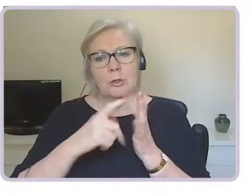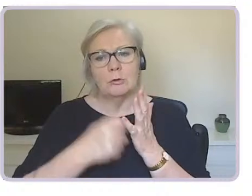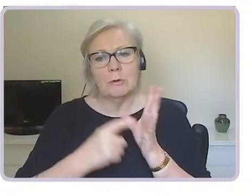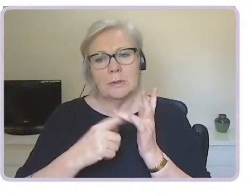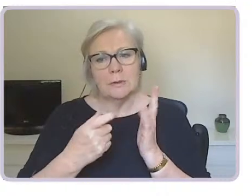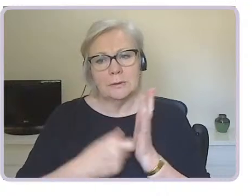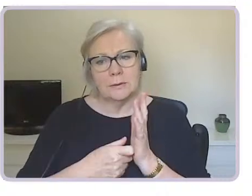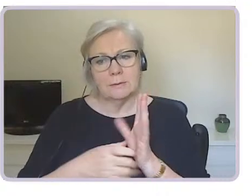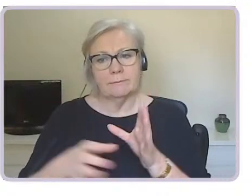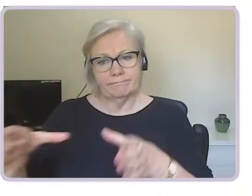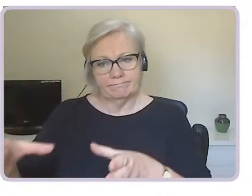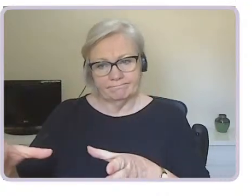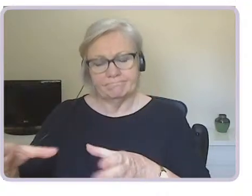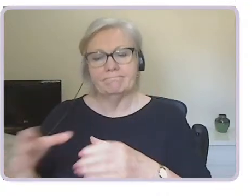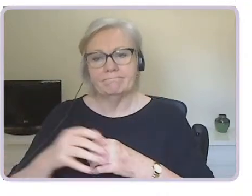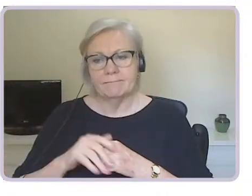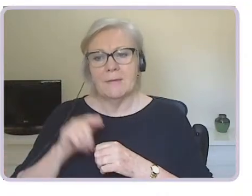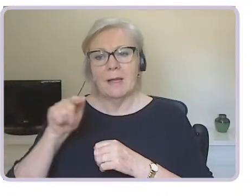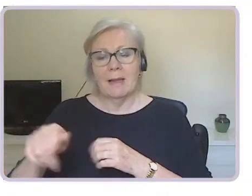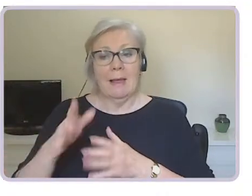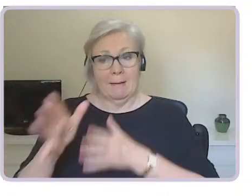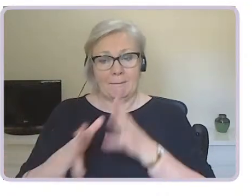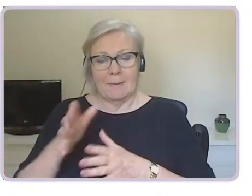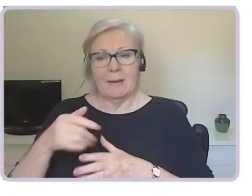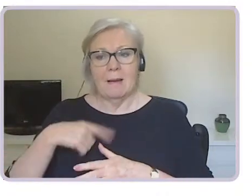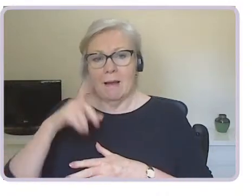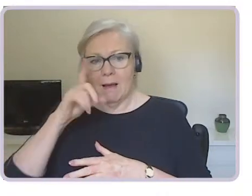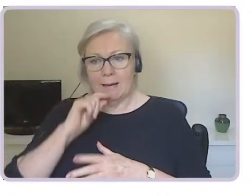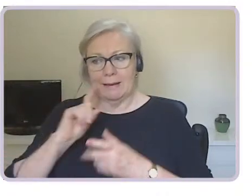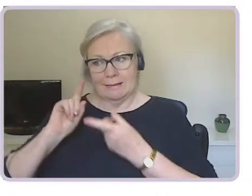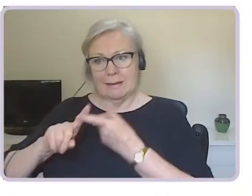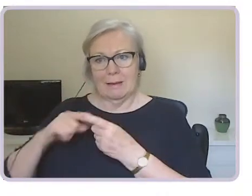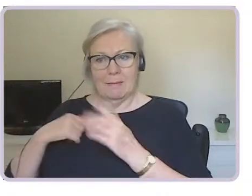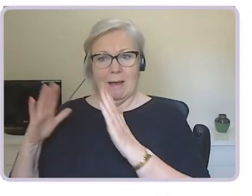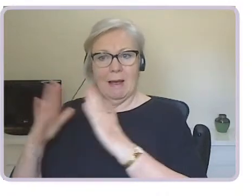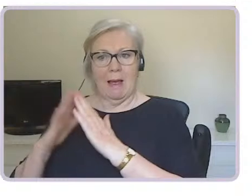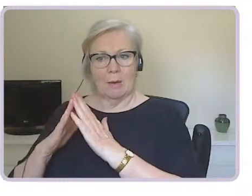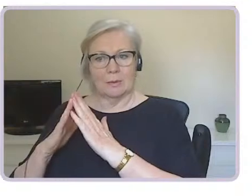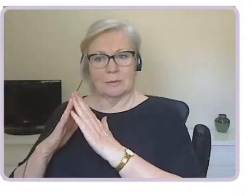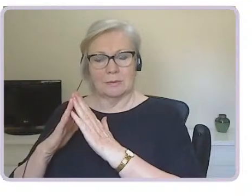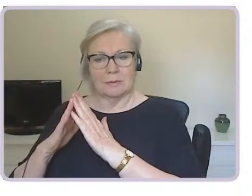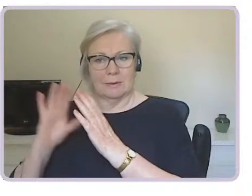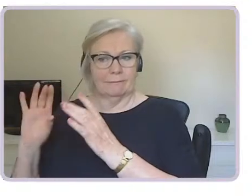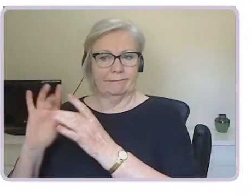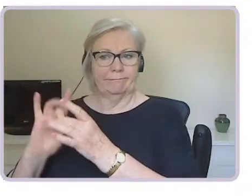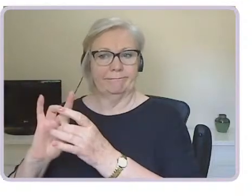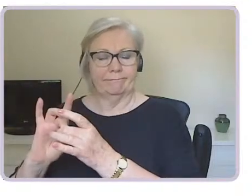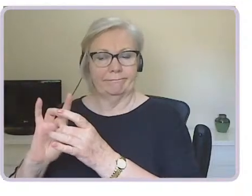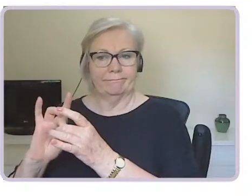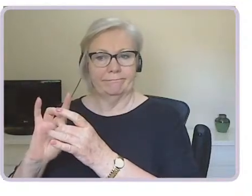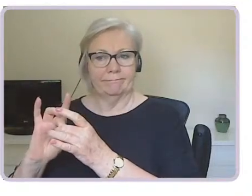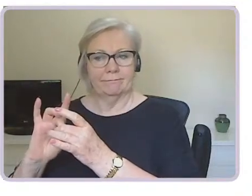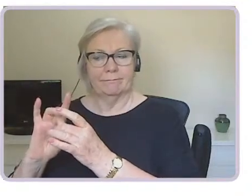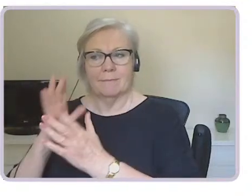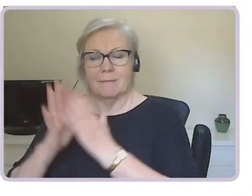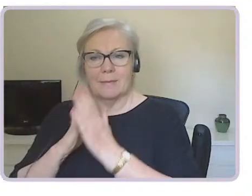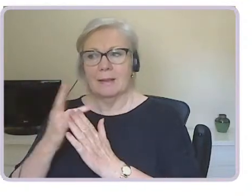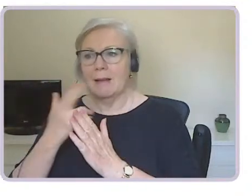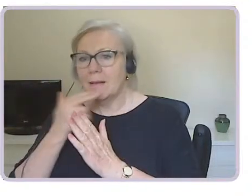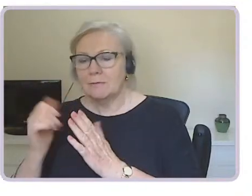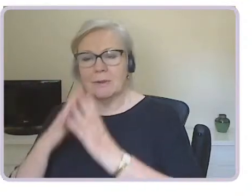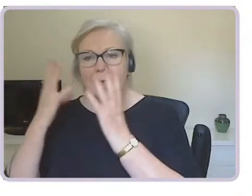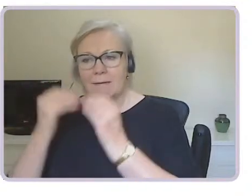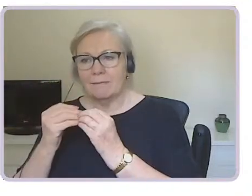and the generator would allow me to stay here because I could charge up all of my